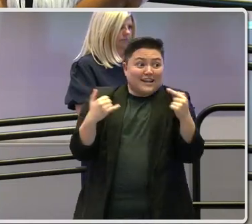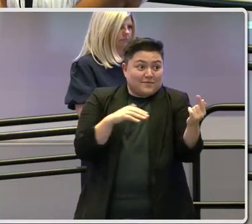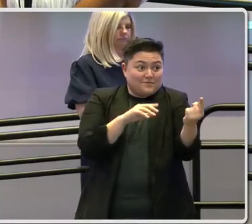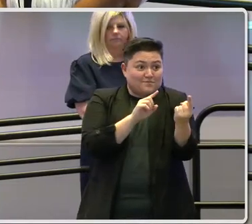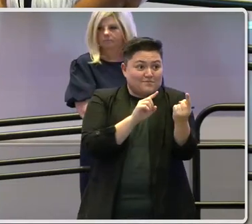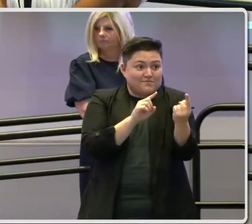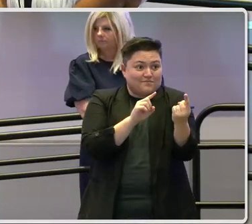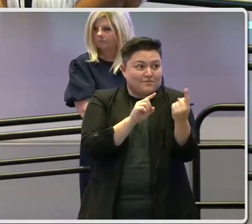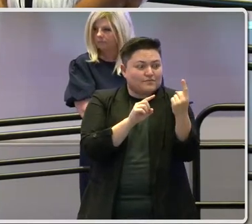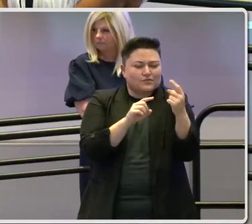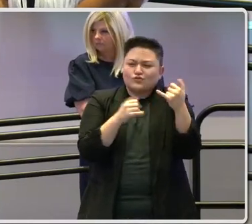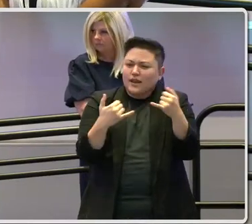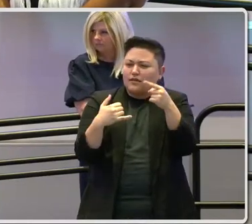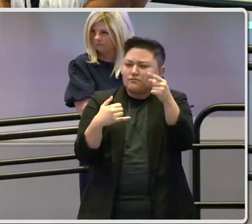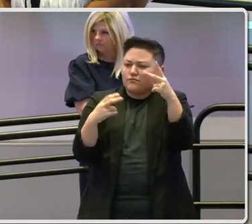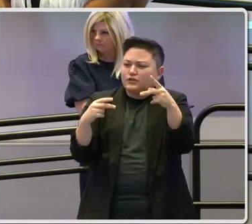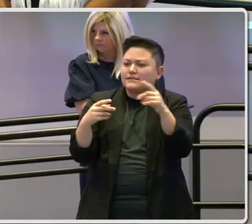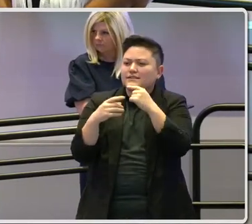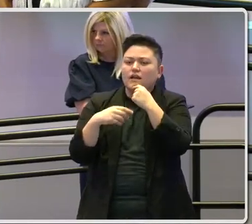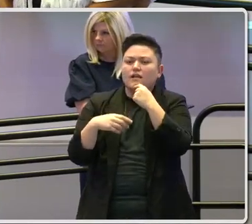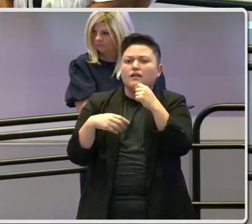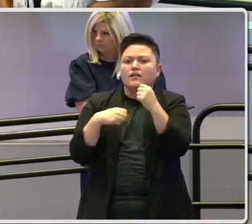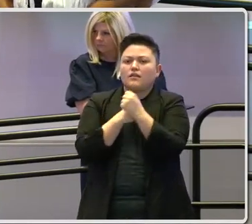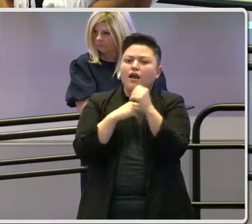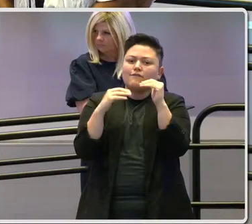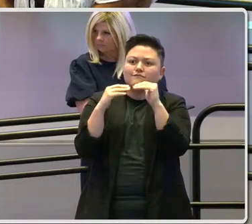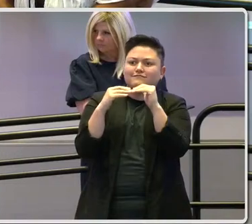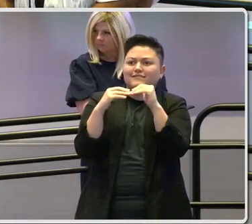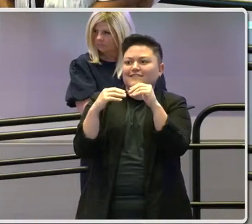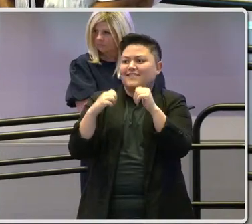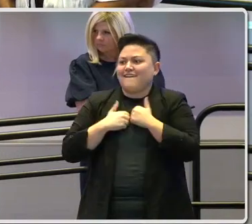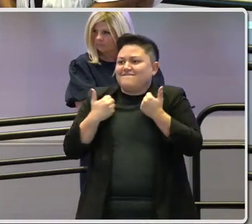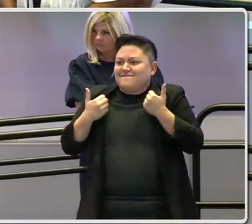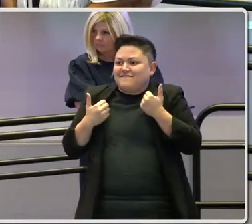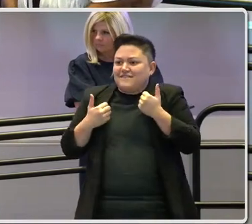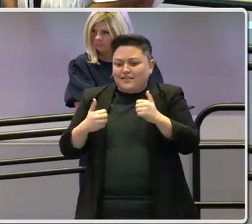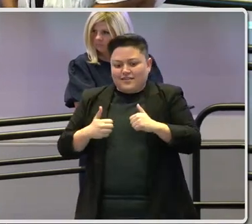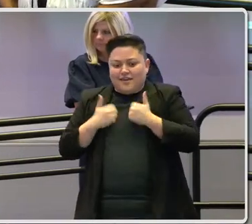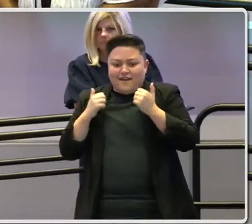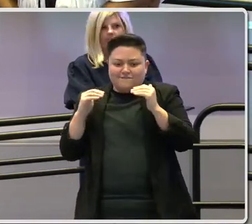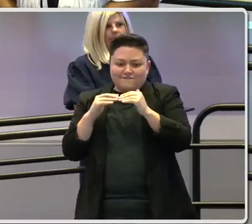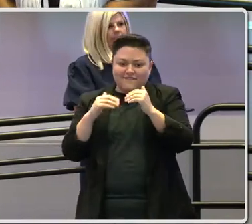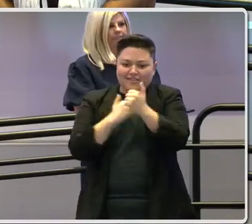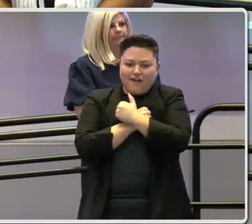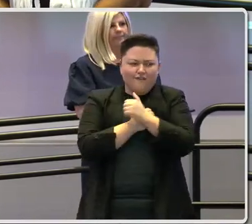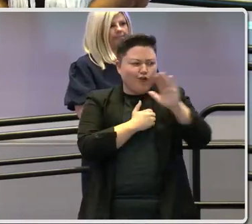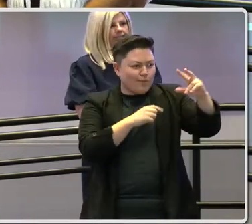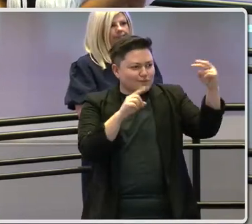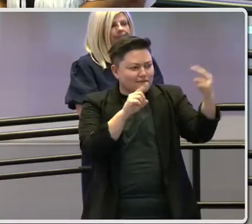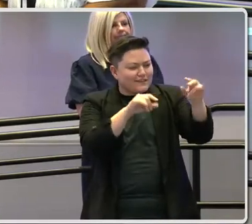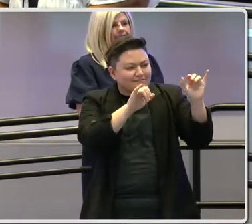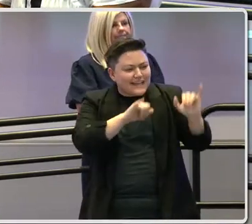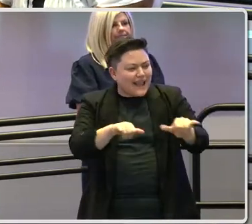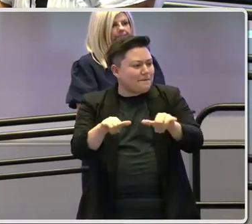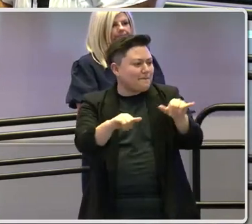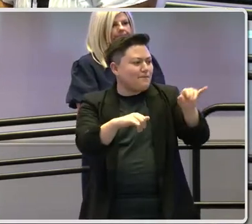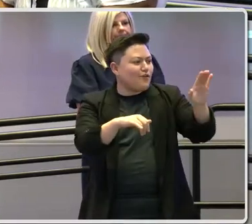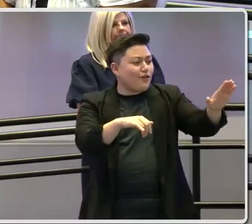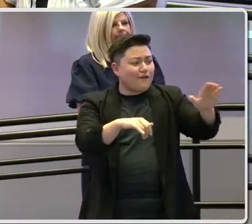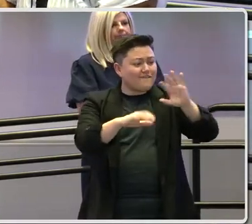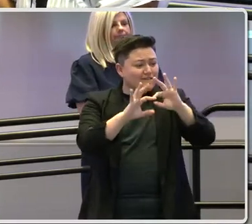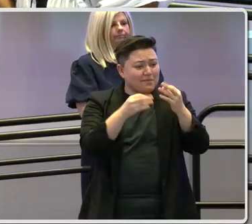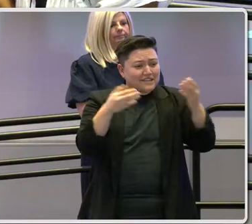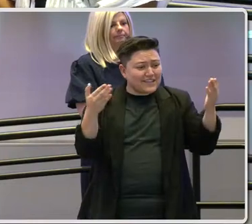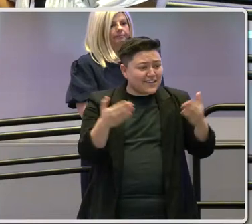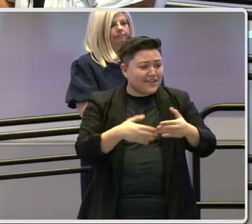love. And that's Janice. That's someone that comes every day, shows up for her family that are here today, her son, her daughter, her